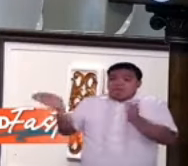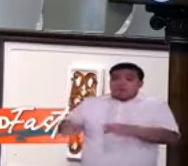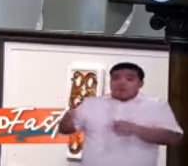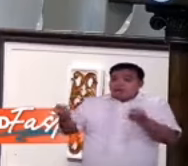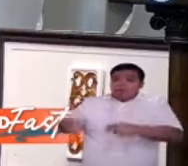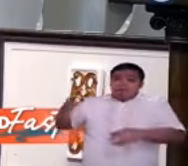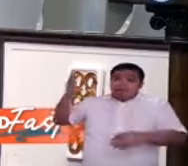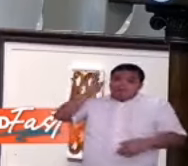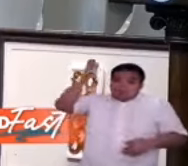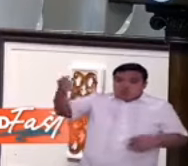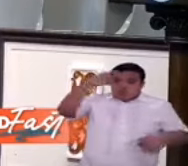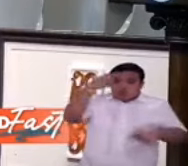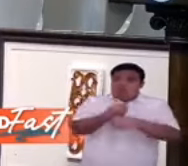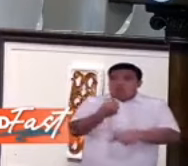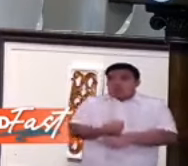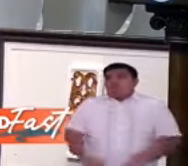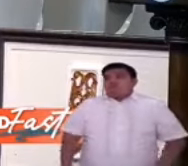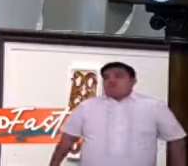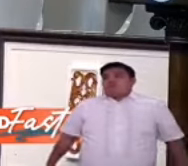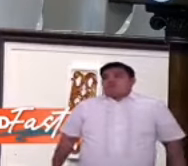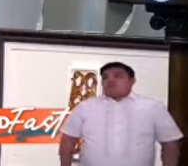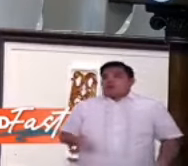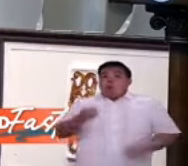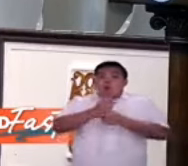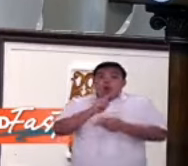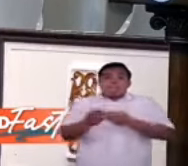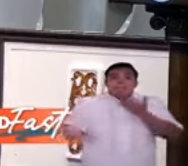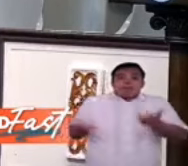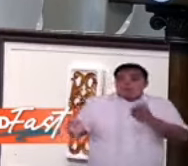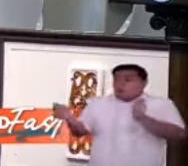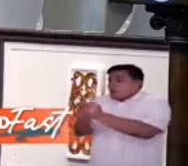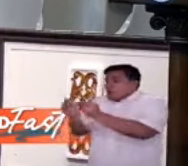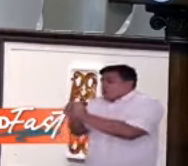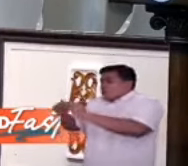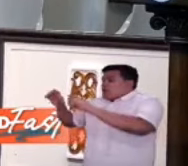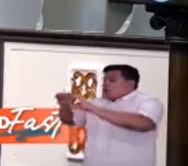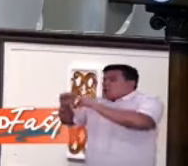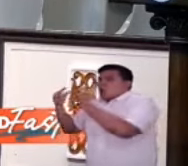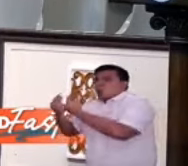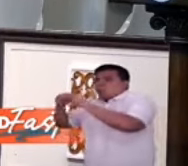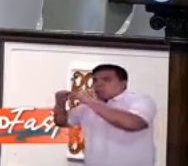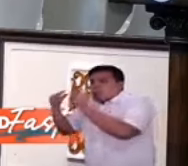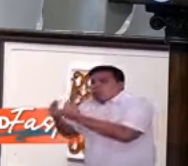Or maybe have gone with a crowd that should not be, that they should have gone with.